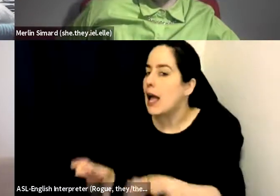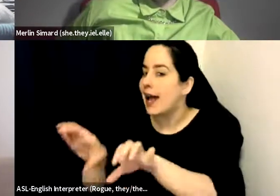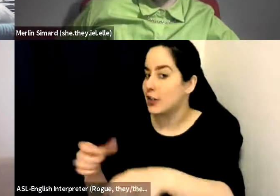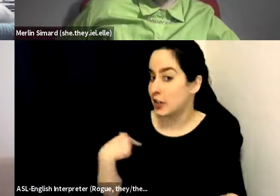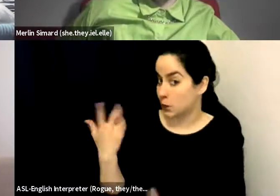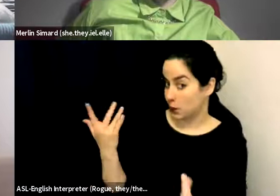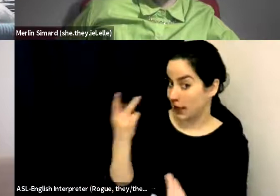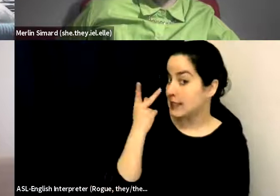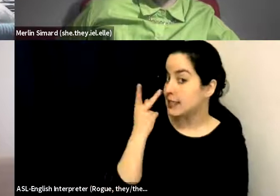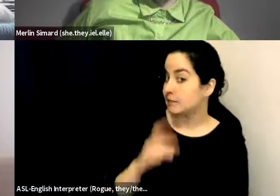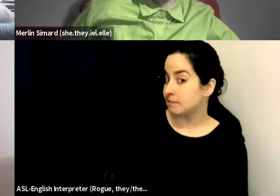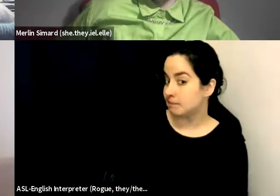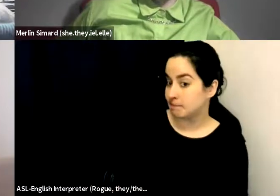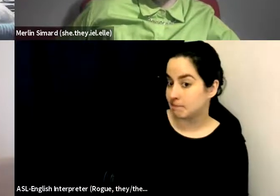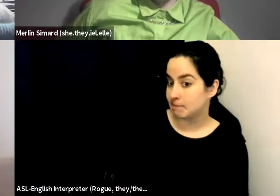about